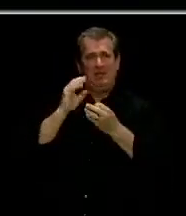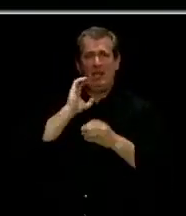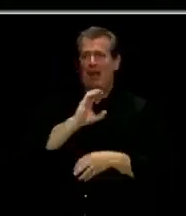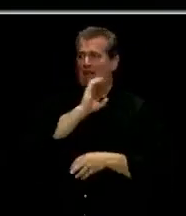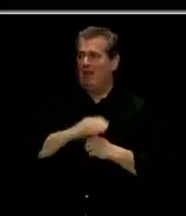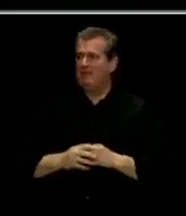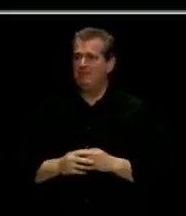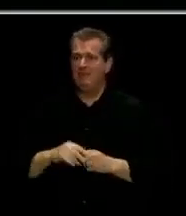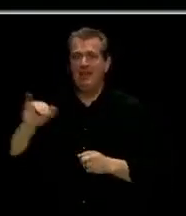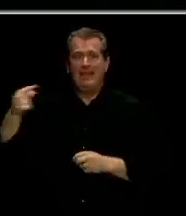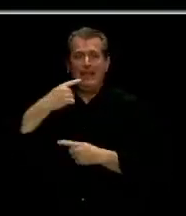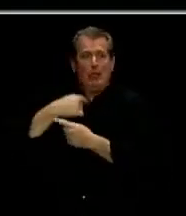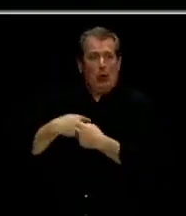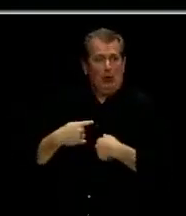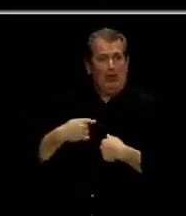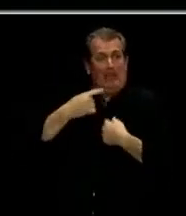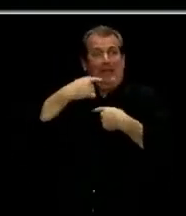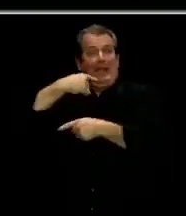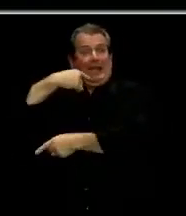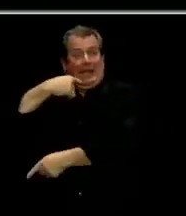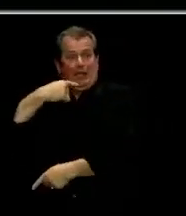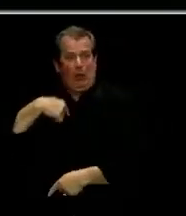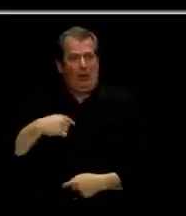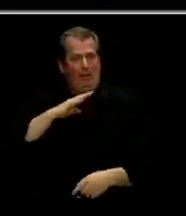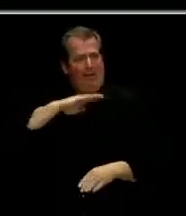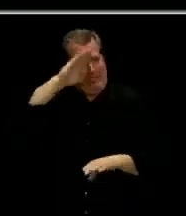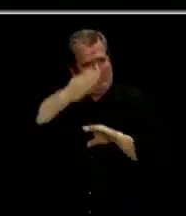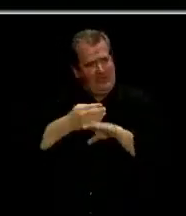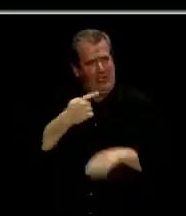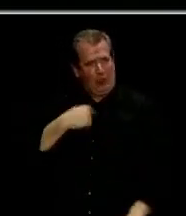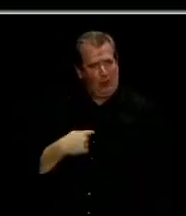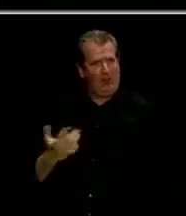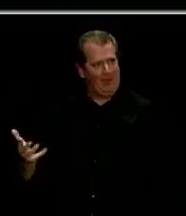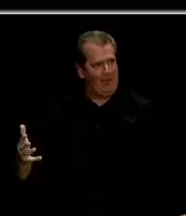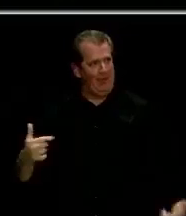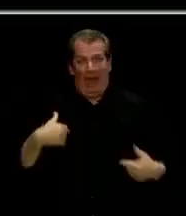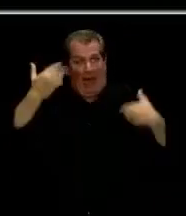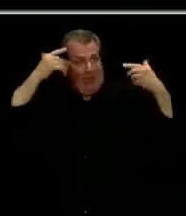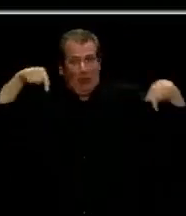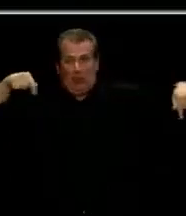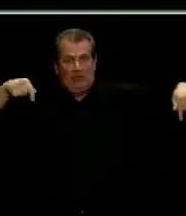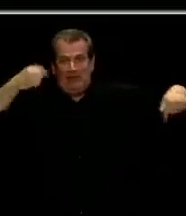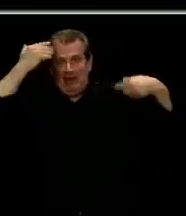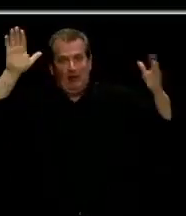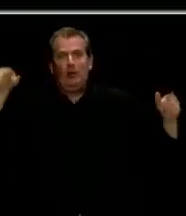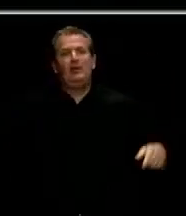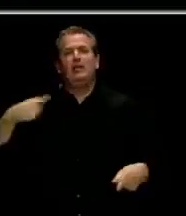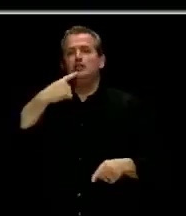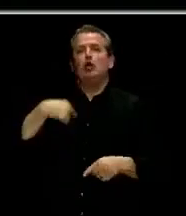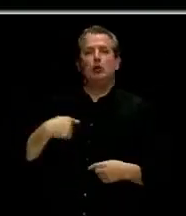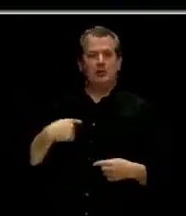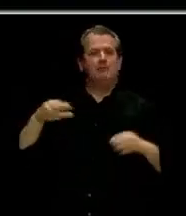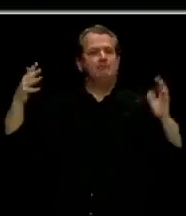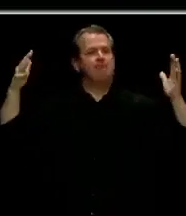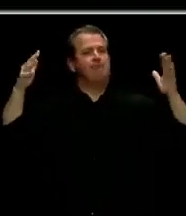Café." He told me about that. All right? I didn't know anything about it. He told me about a lady named Lori.